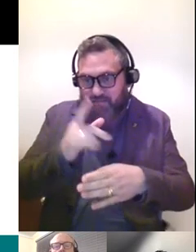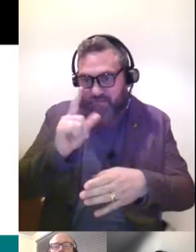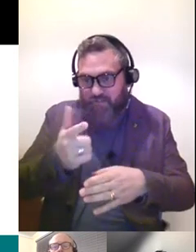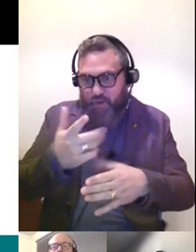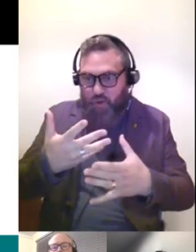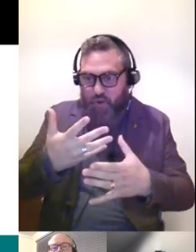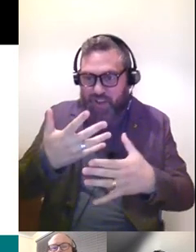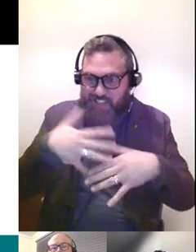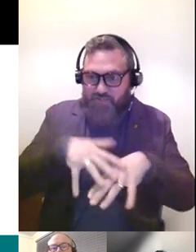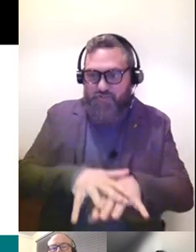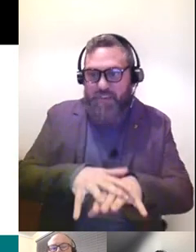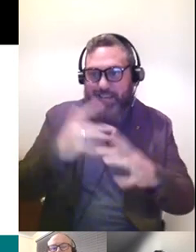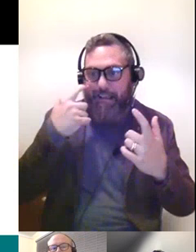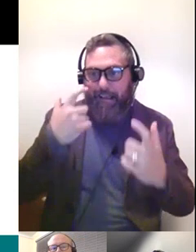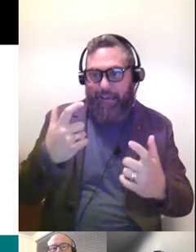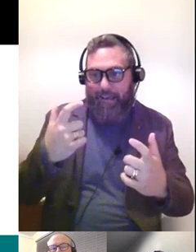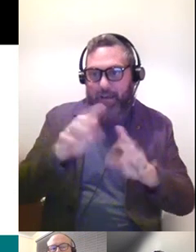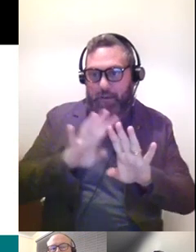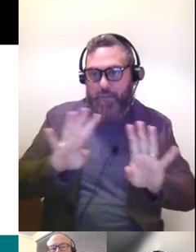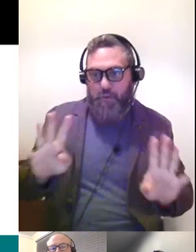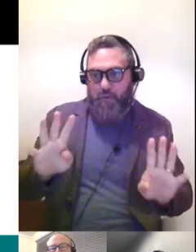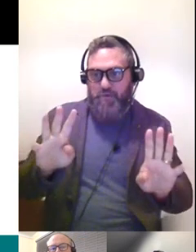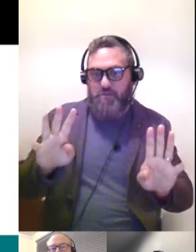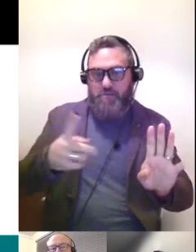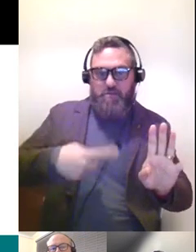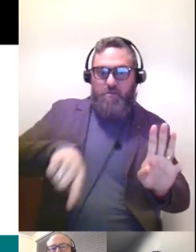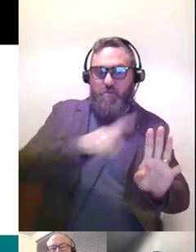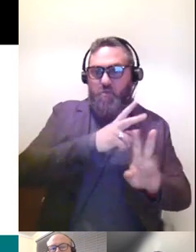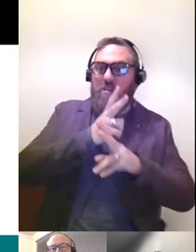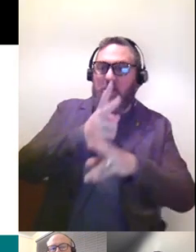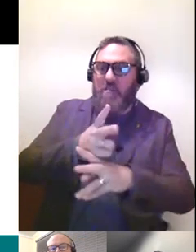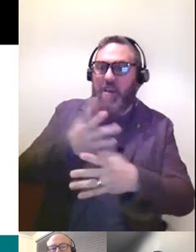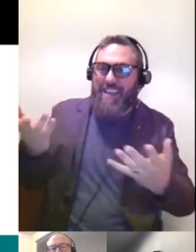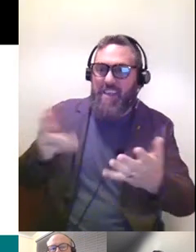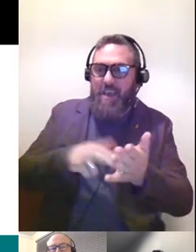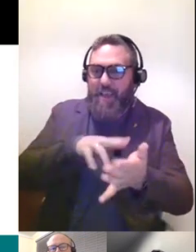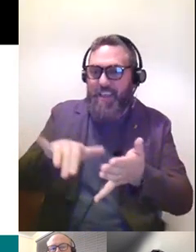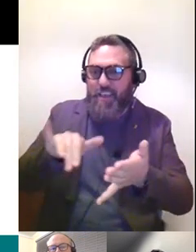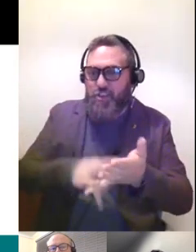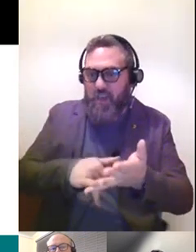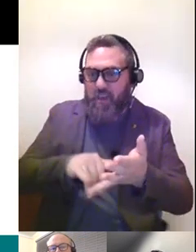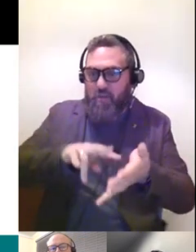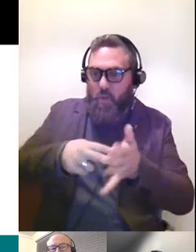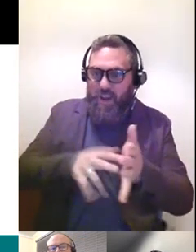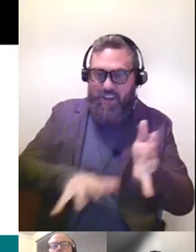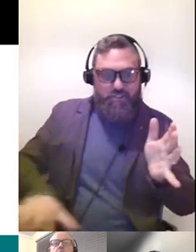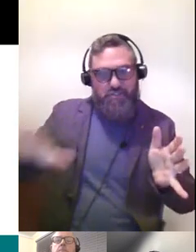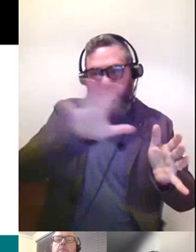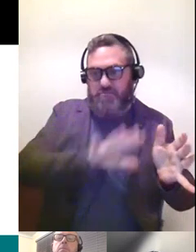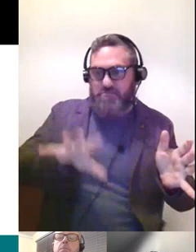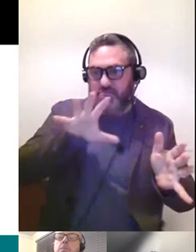Integrated Care Board, which is the organisation that oversees all of the NHS organisations across this geographical